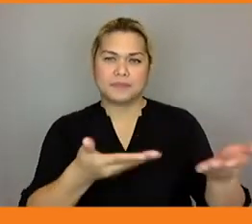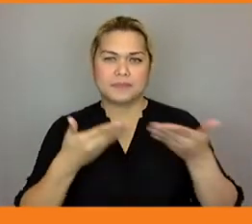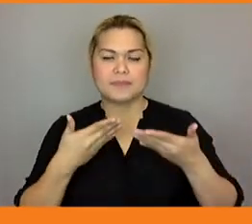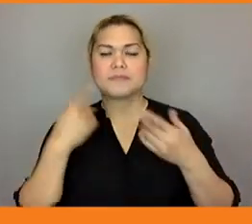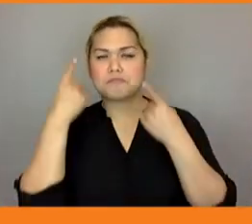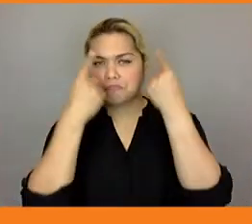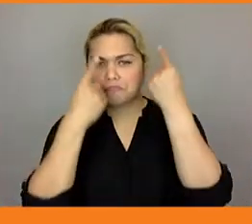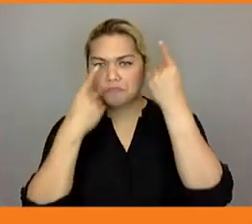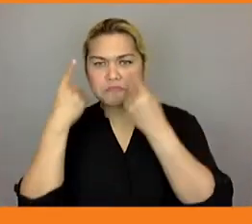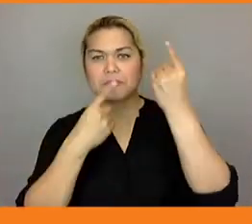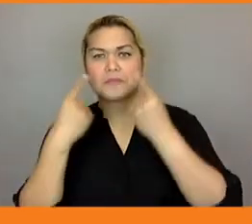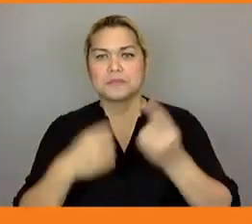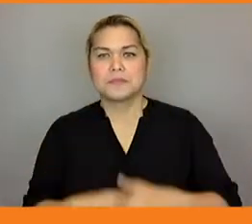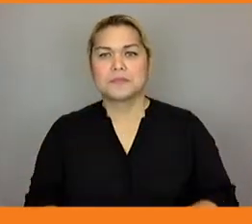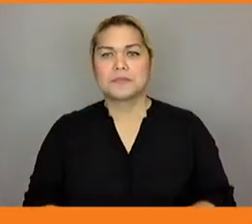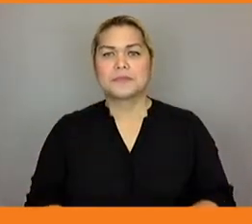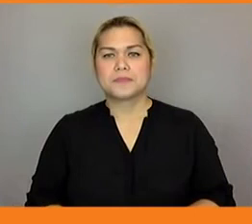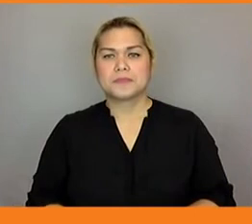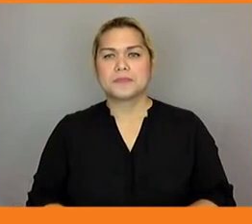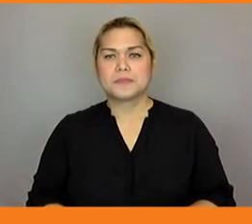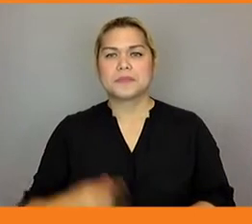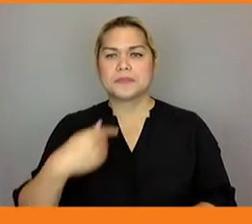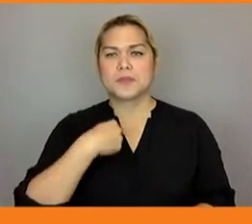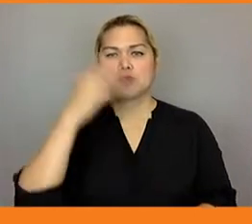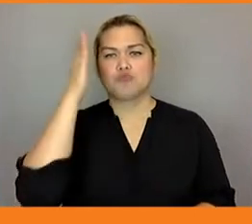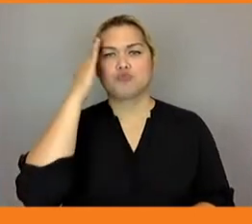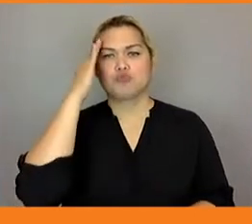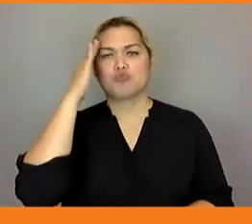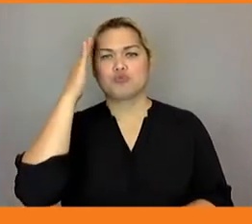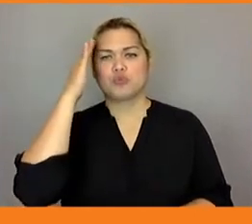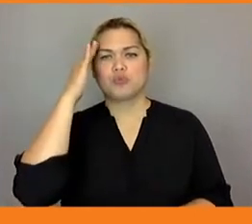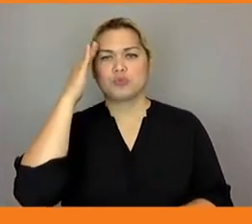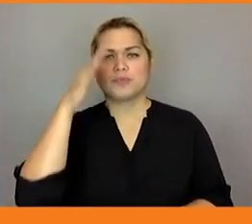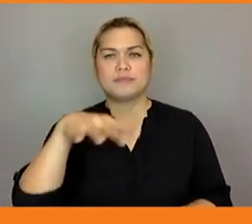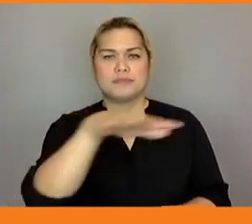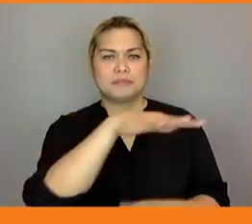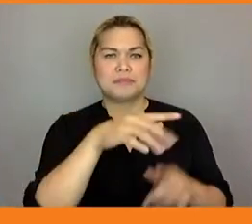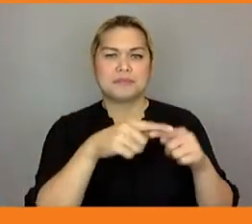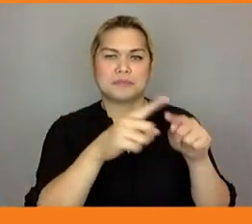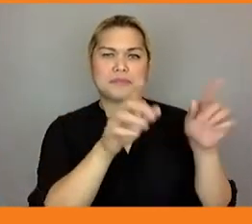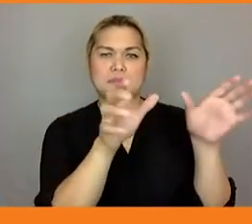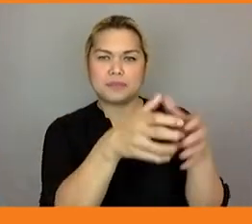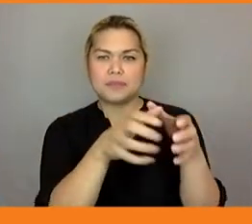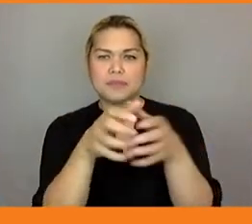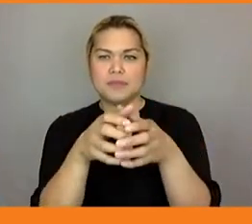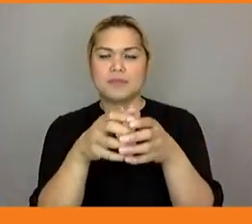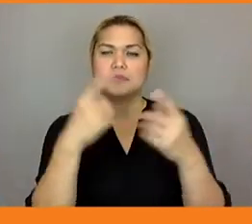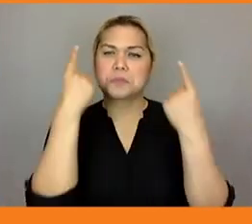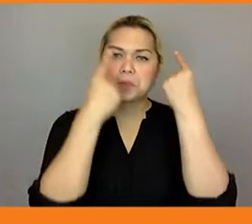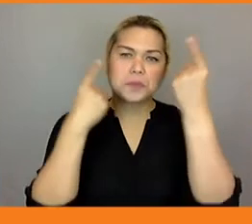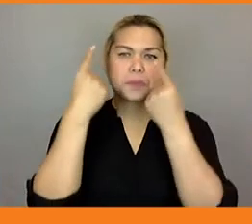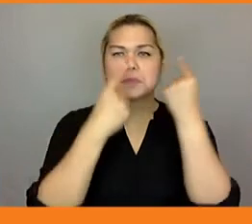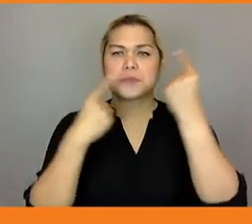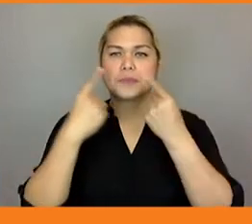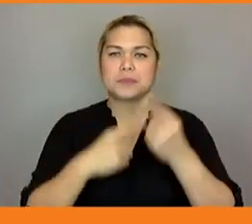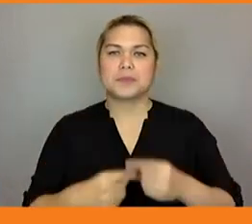am aware that our teams are in dialogue with you and other concerned groups on this issue.